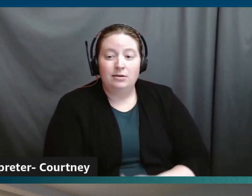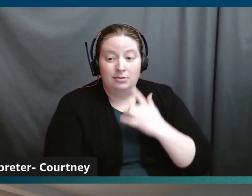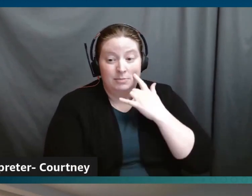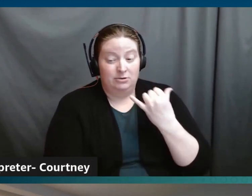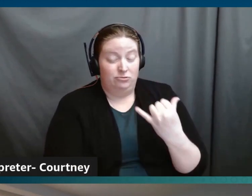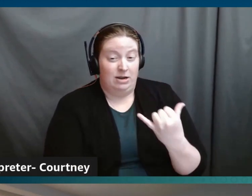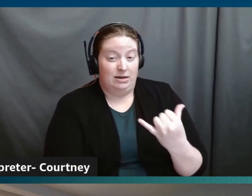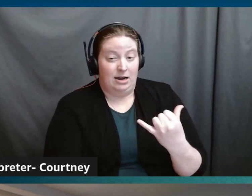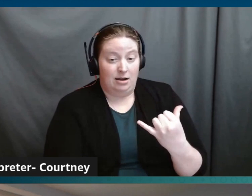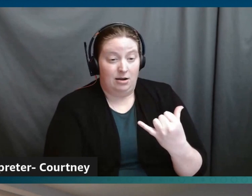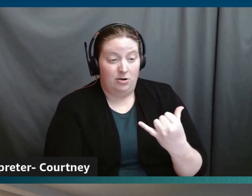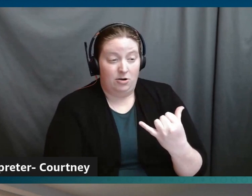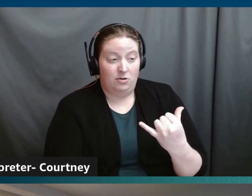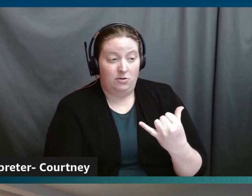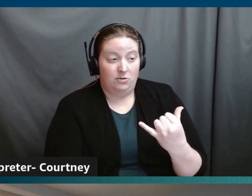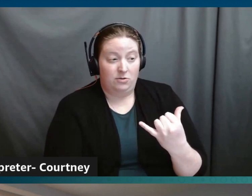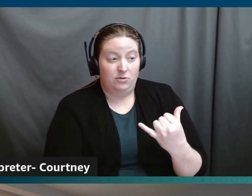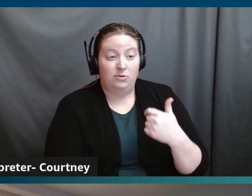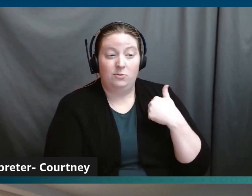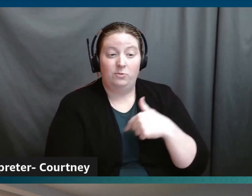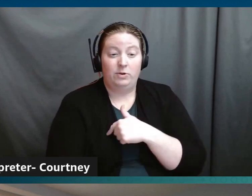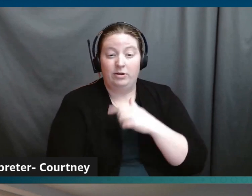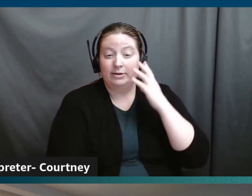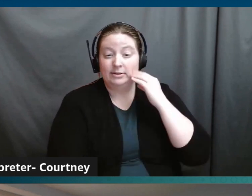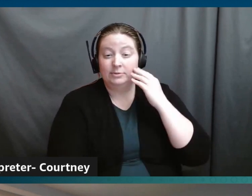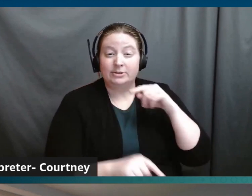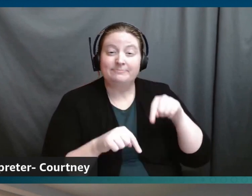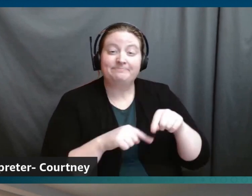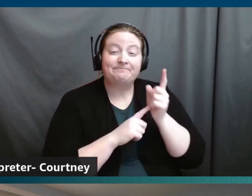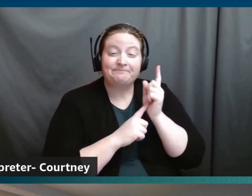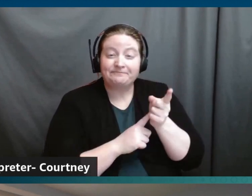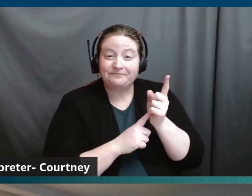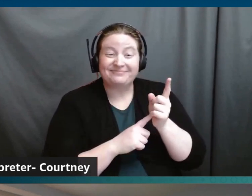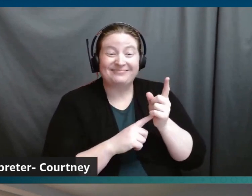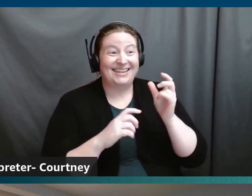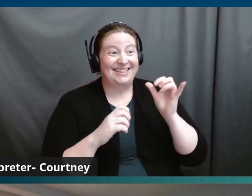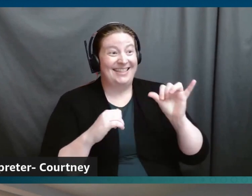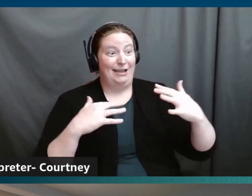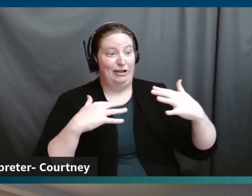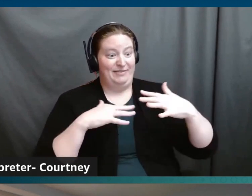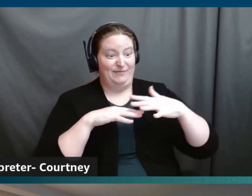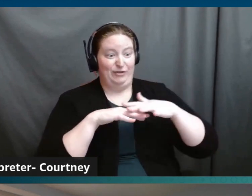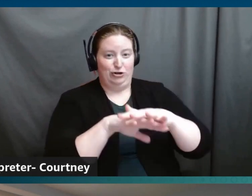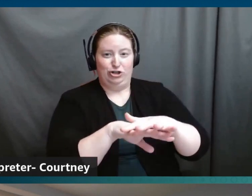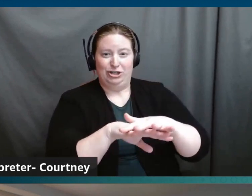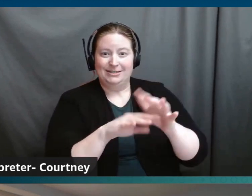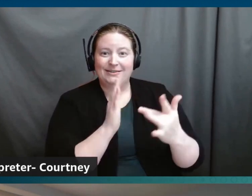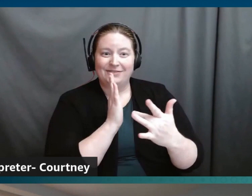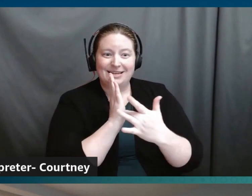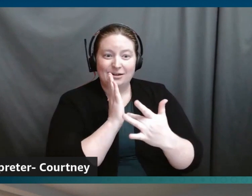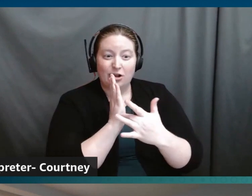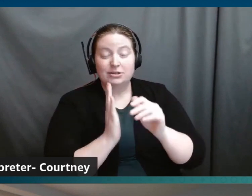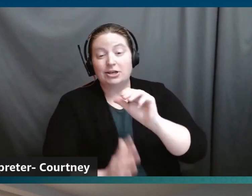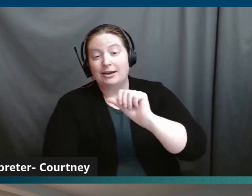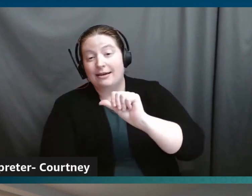we are going through this moment in time where the convergence of technologies such as AI, ML, high